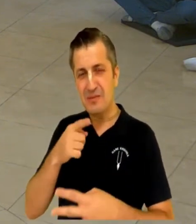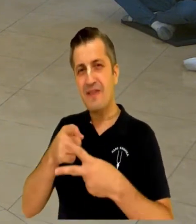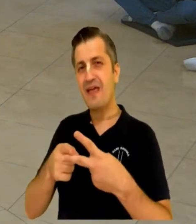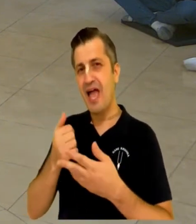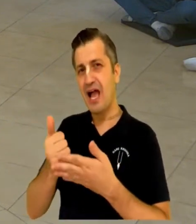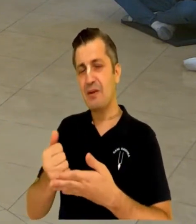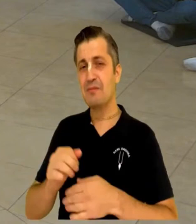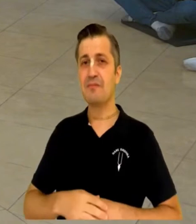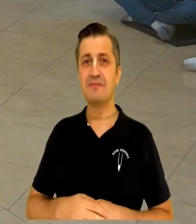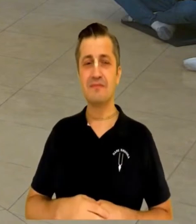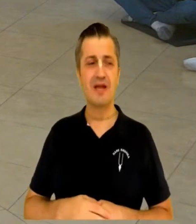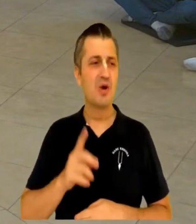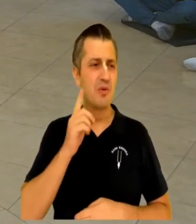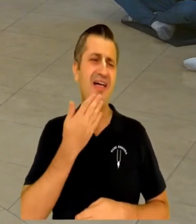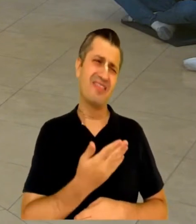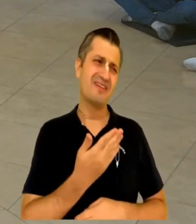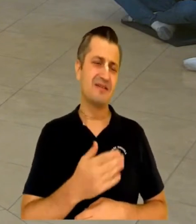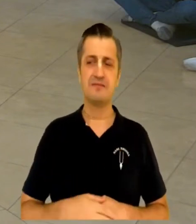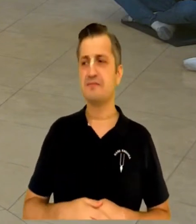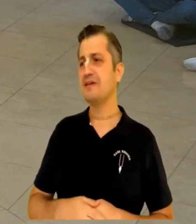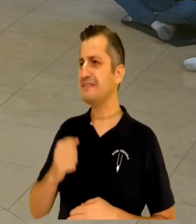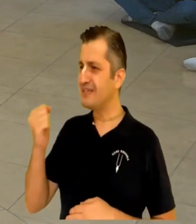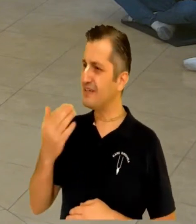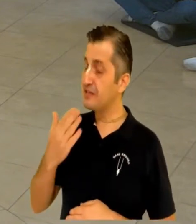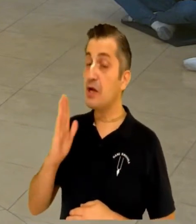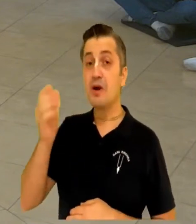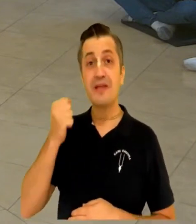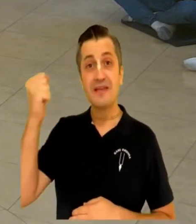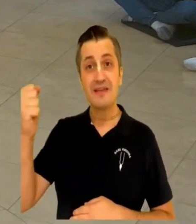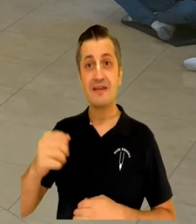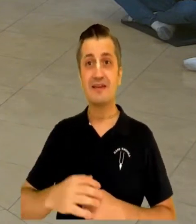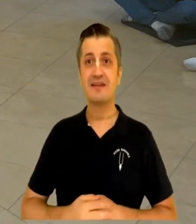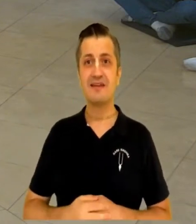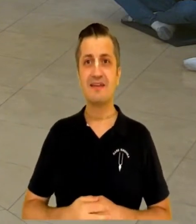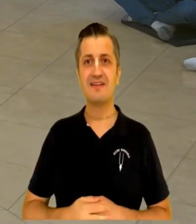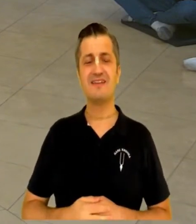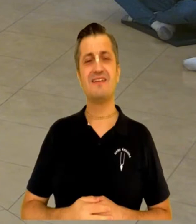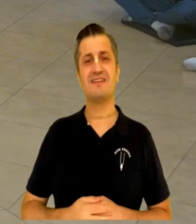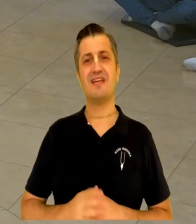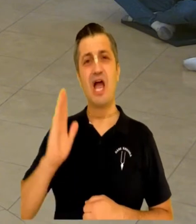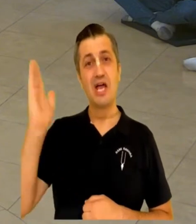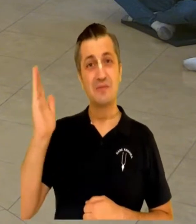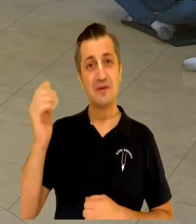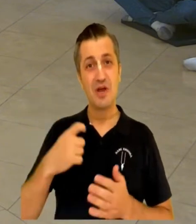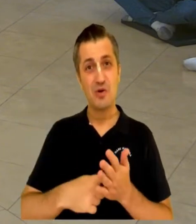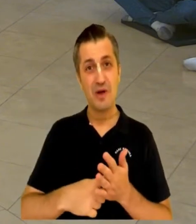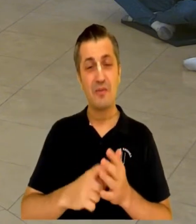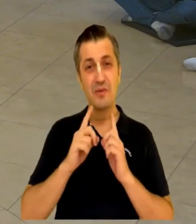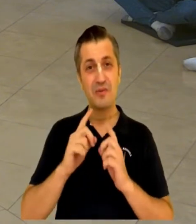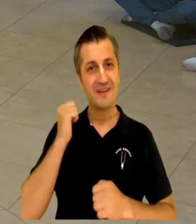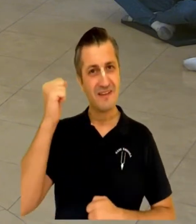Srila Prabhupada ki. Jai. His Grace Roman Prabhu ki. Ananta Goti Vaishnava ki.